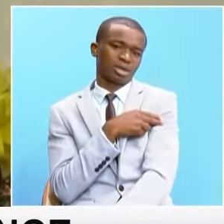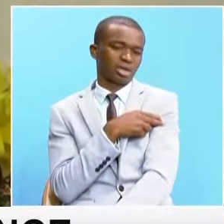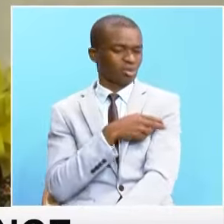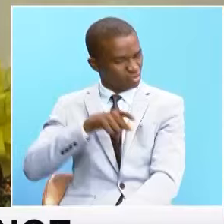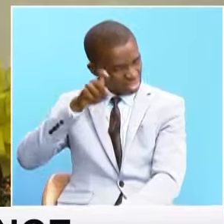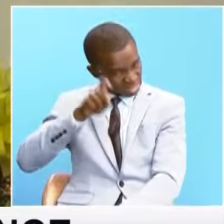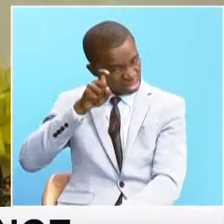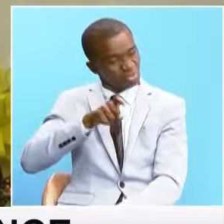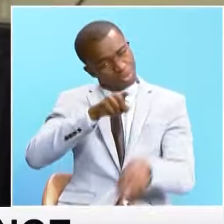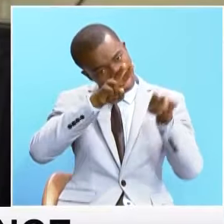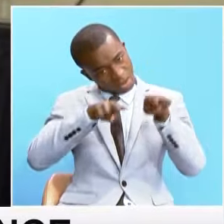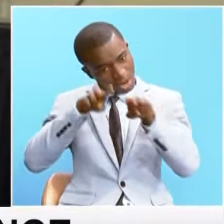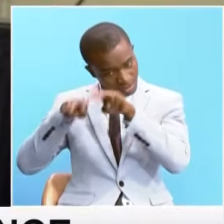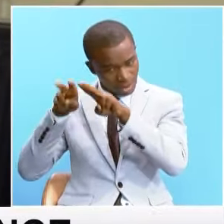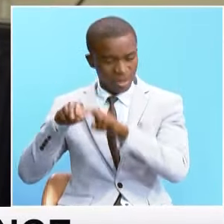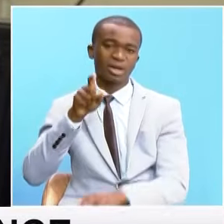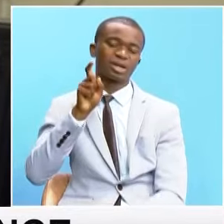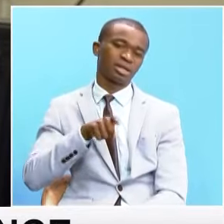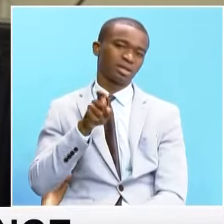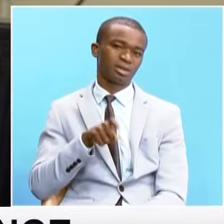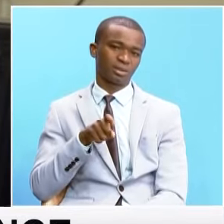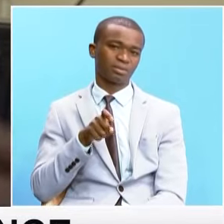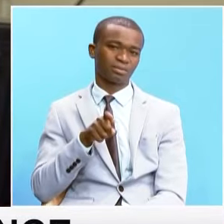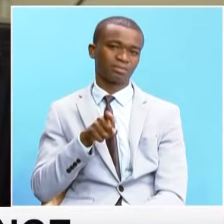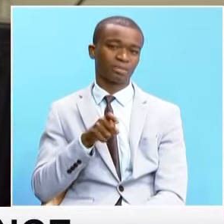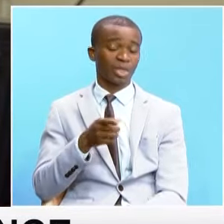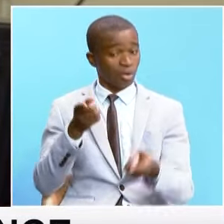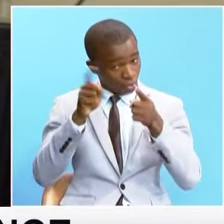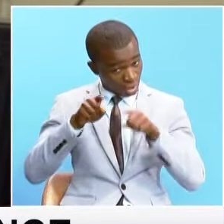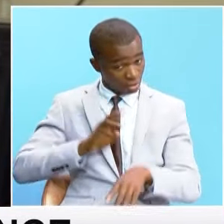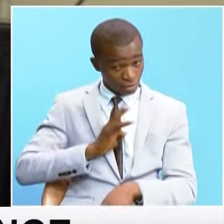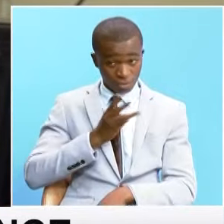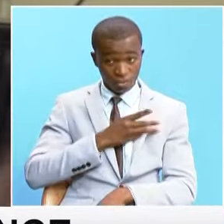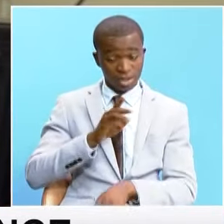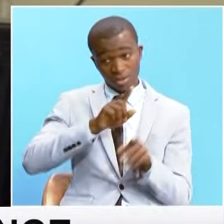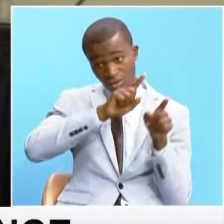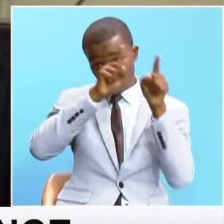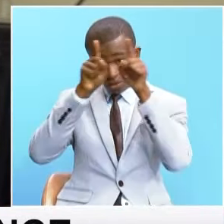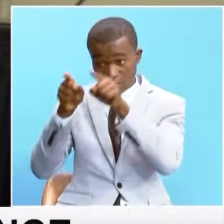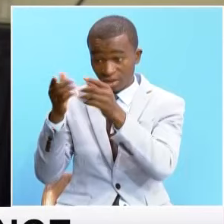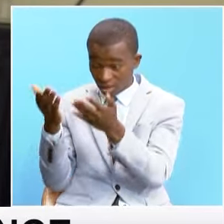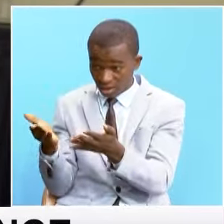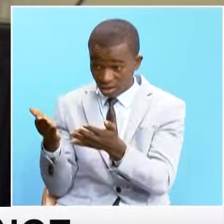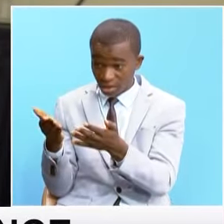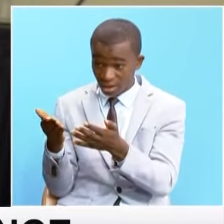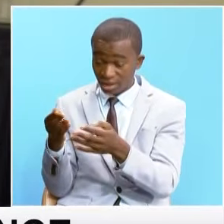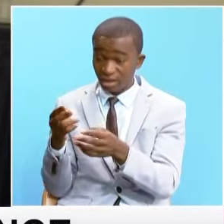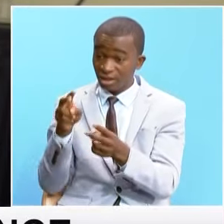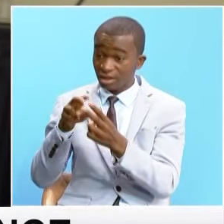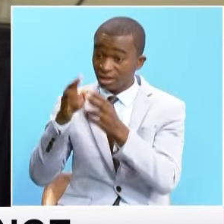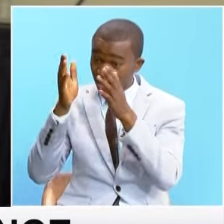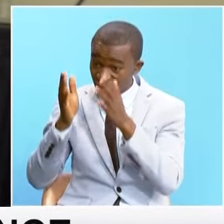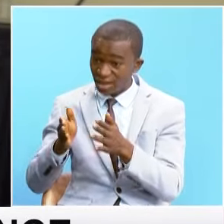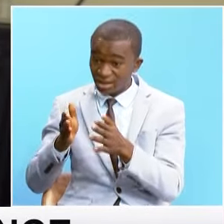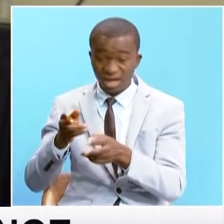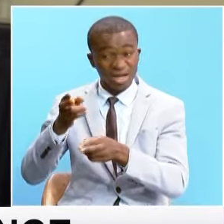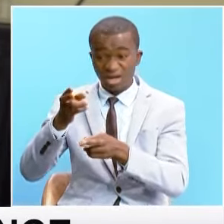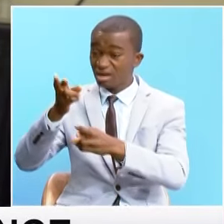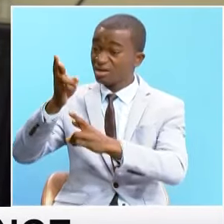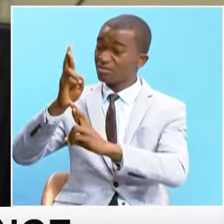carried out. And as a result, when we go there, we are total strangers to the contractors. And they have no respect